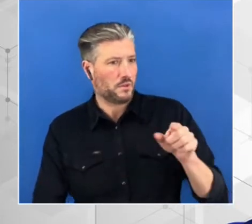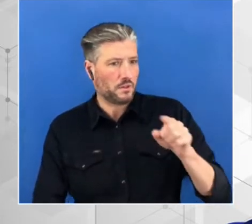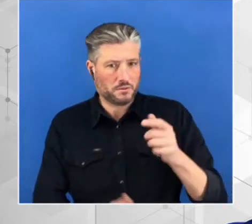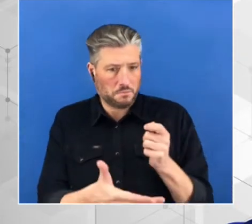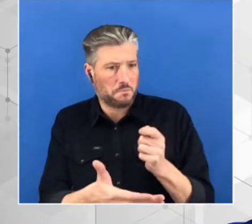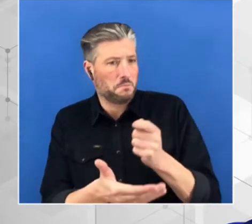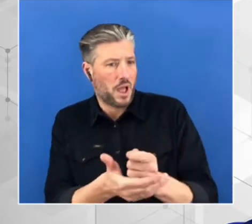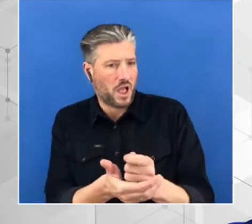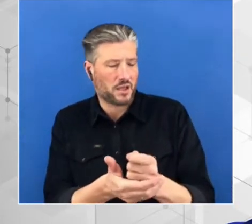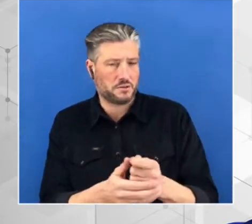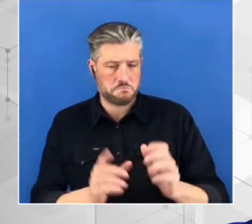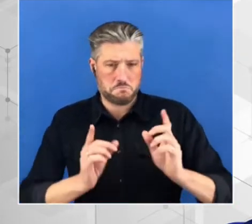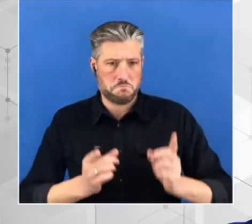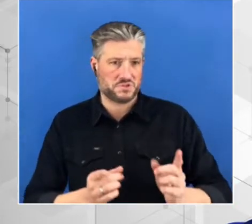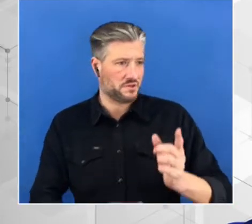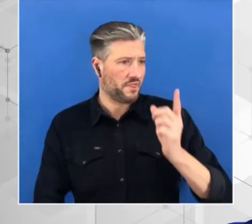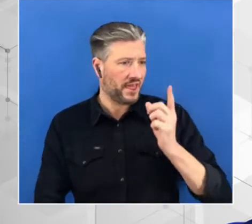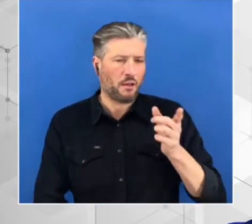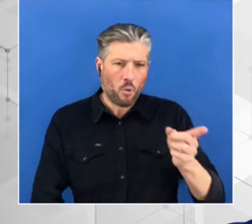a user.